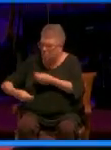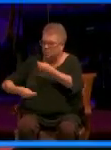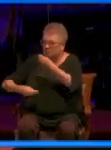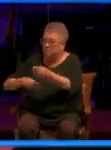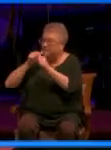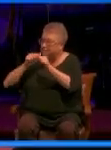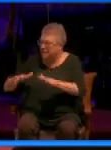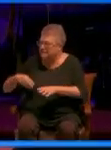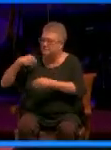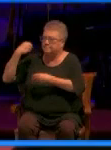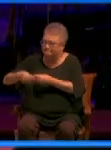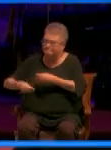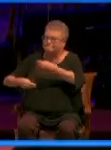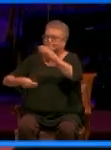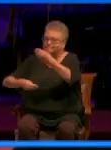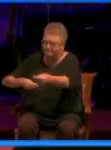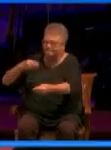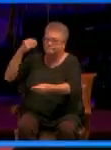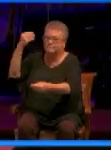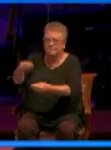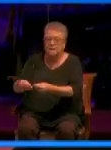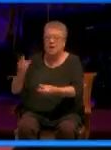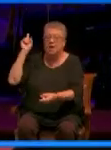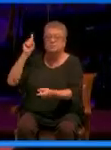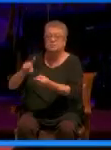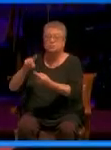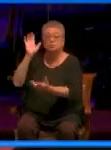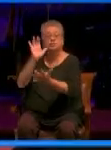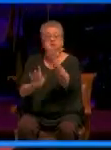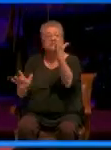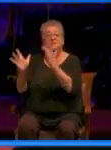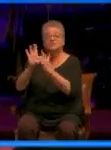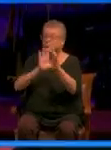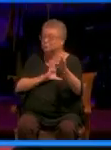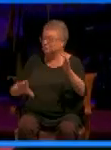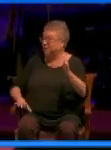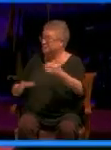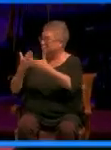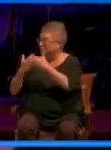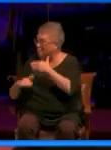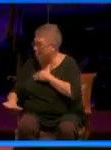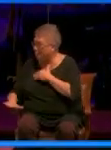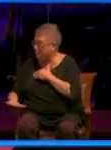blessing all the way until the Savior Jesus Christ will come on the scene to save us all.